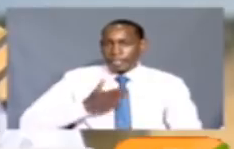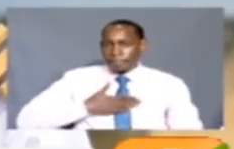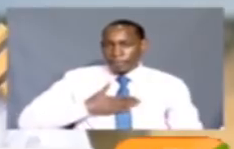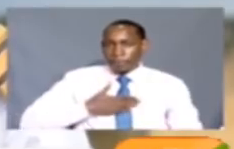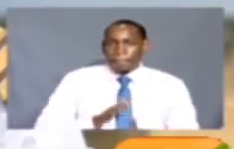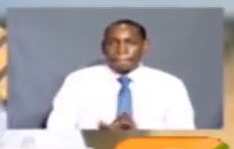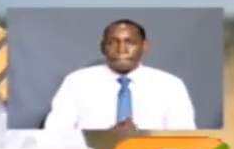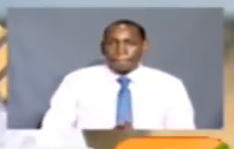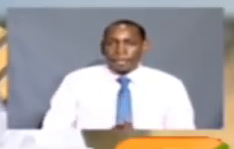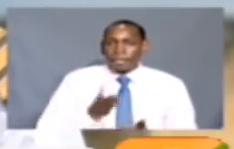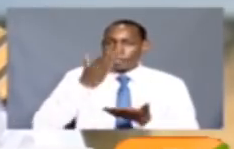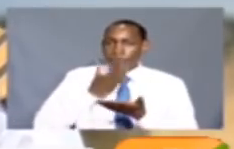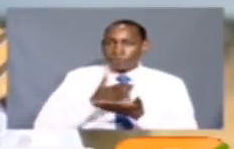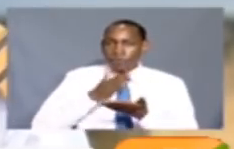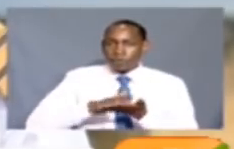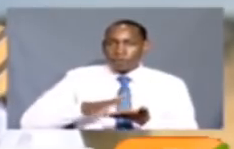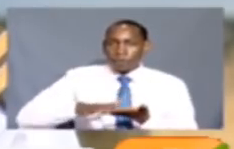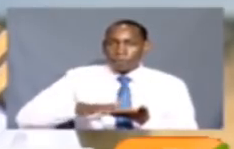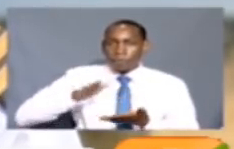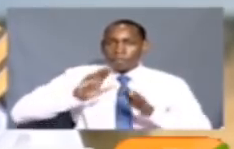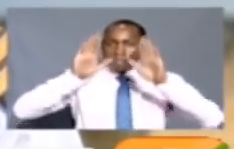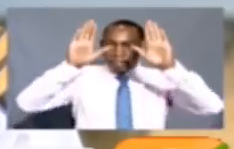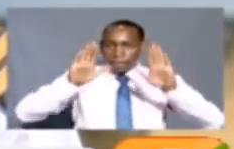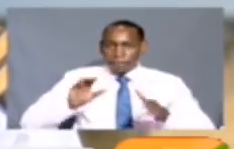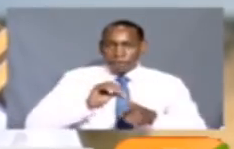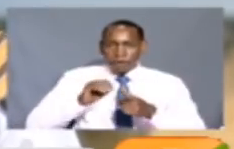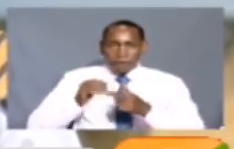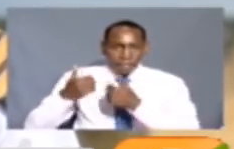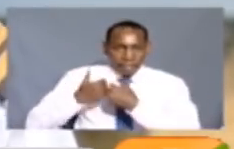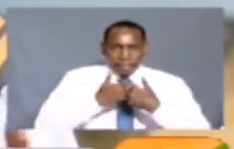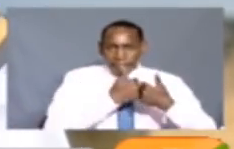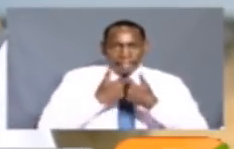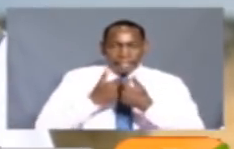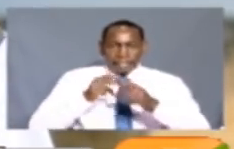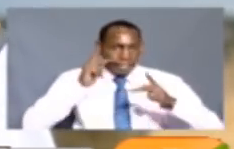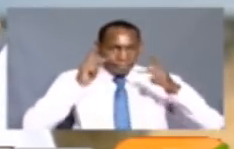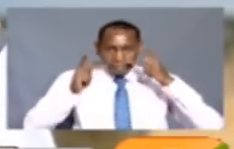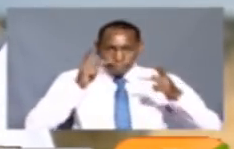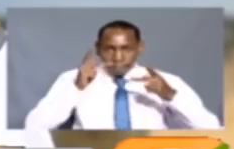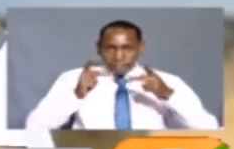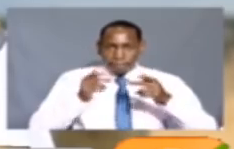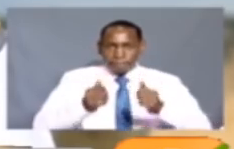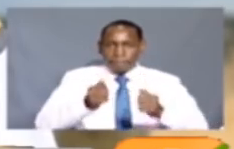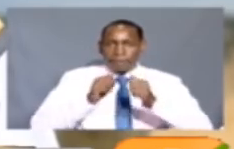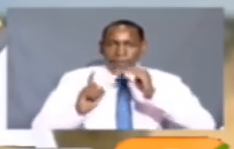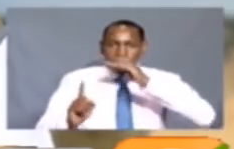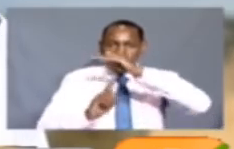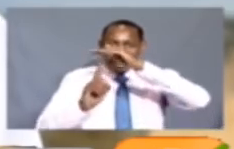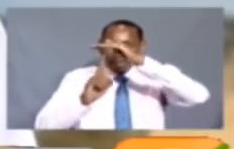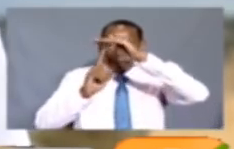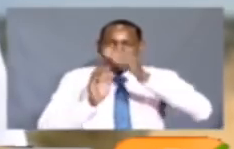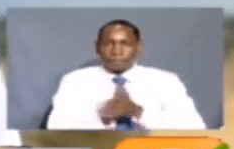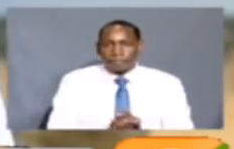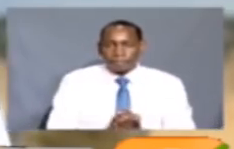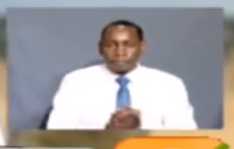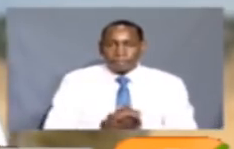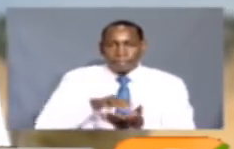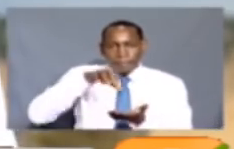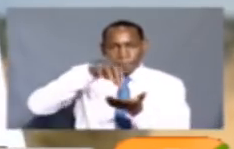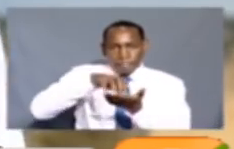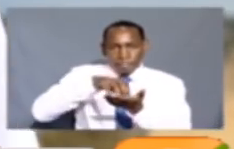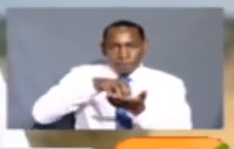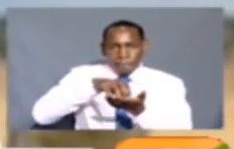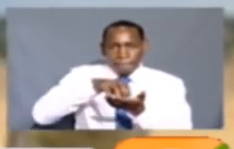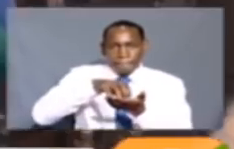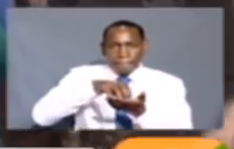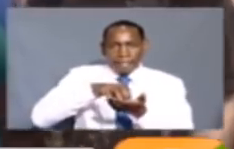most important or most challenging aspects of being a balloon pilot in a ride setting. If I was flying by myself, it wouldn't matter.